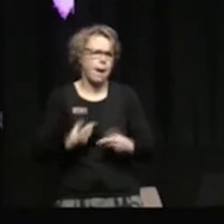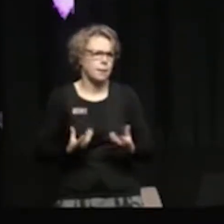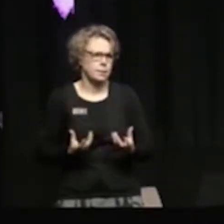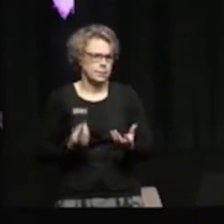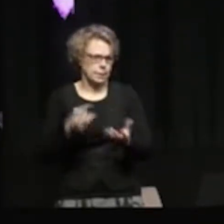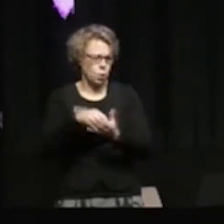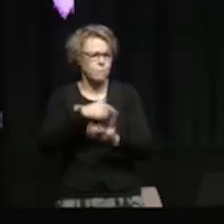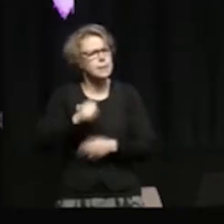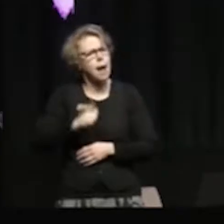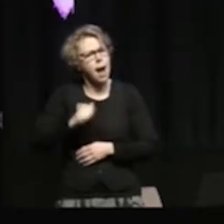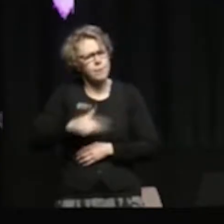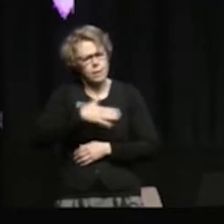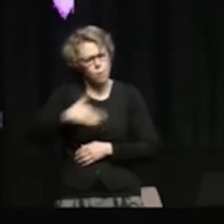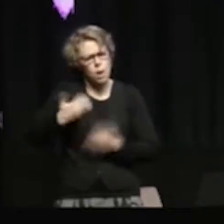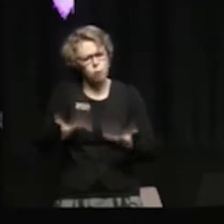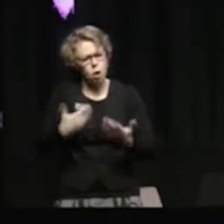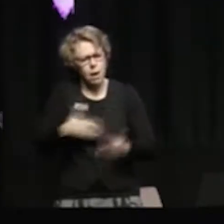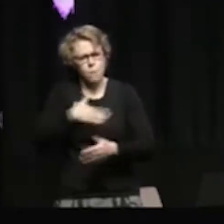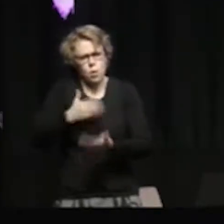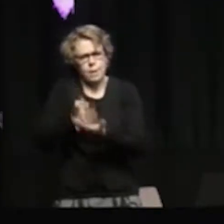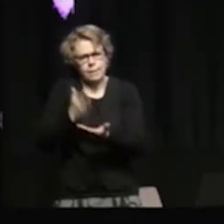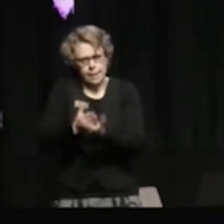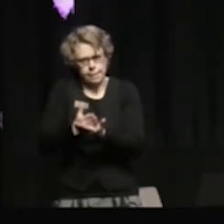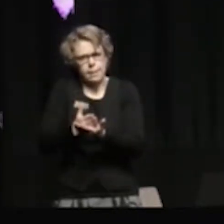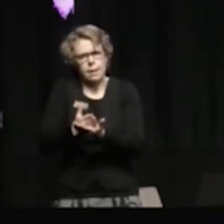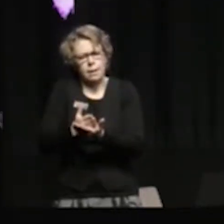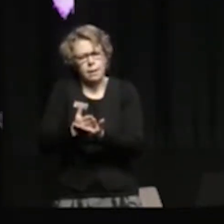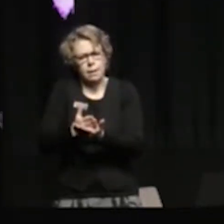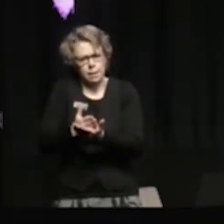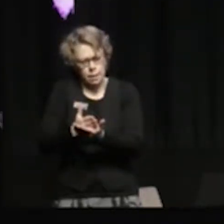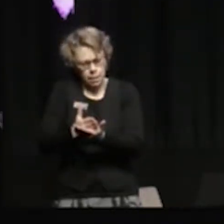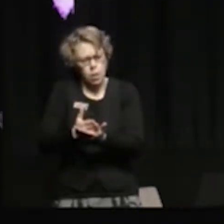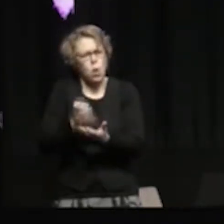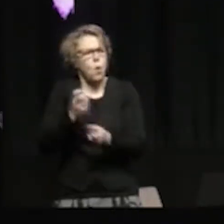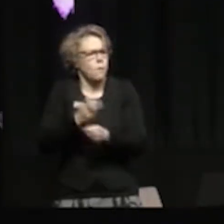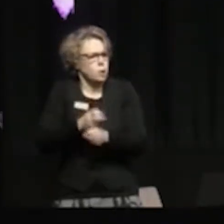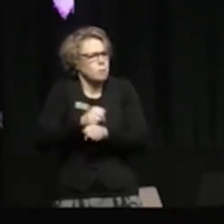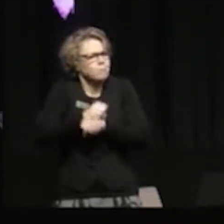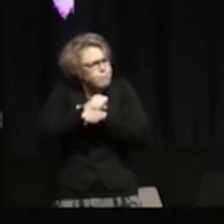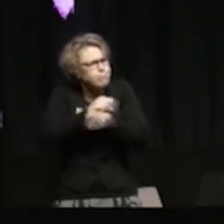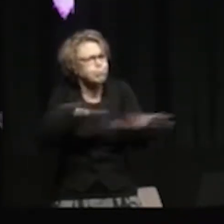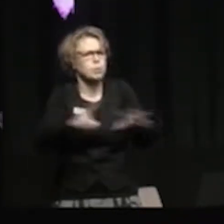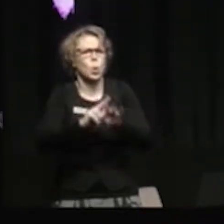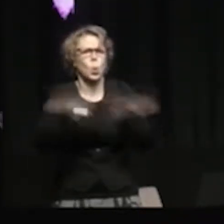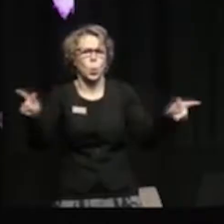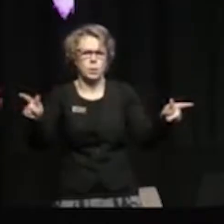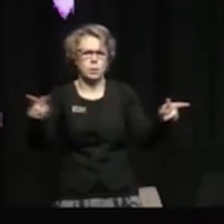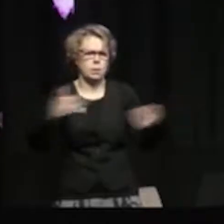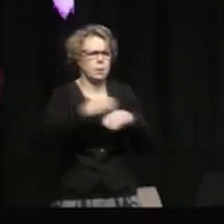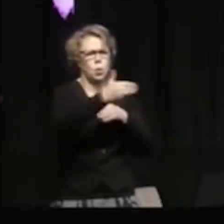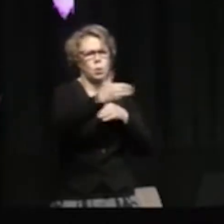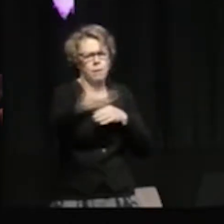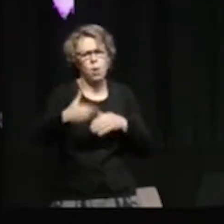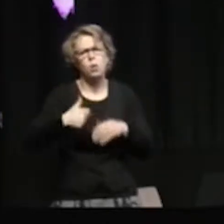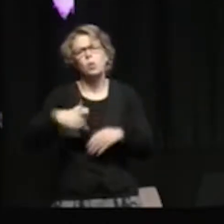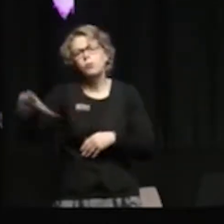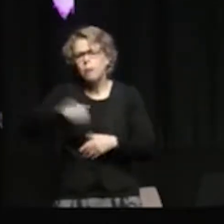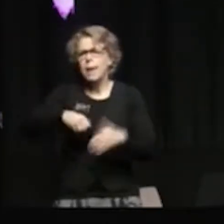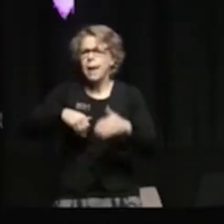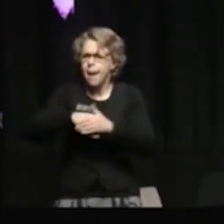We will use our days and our rights and take them onto the streets and back home with